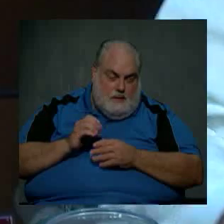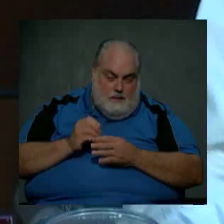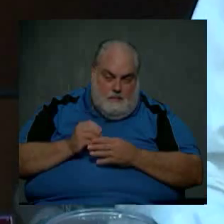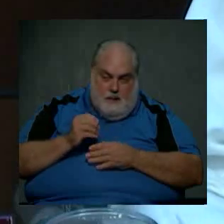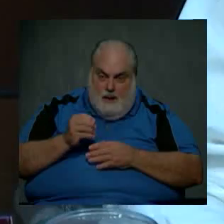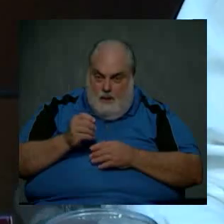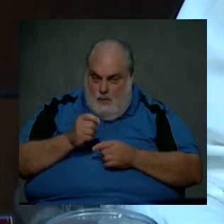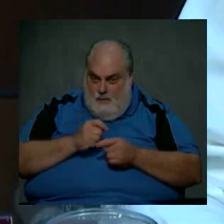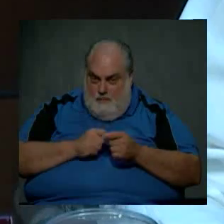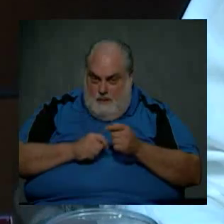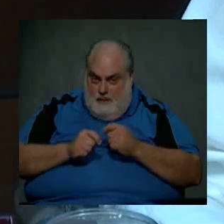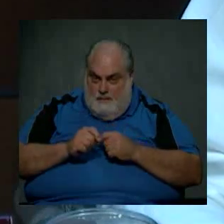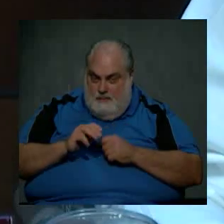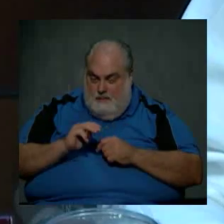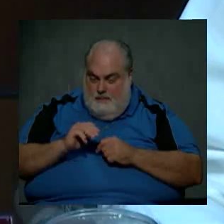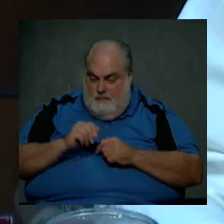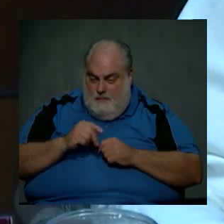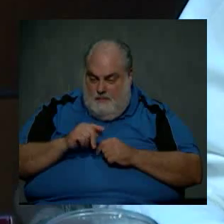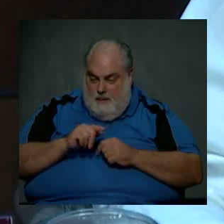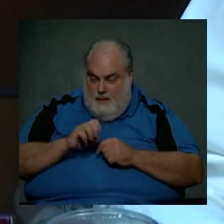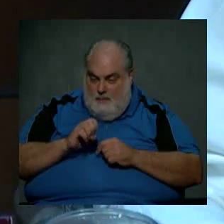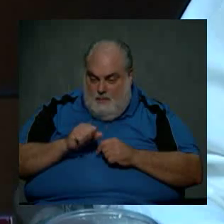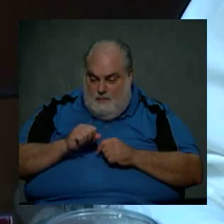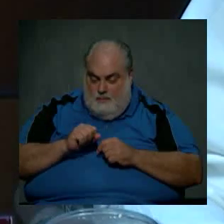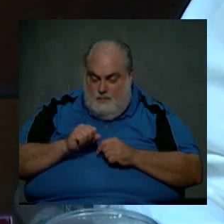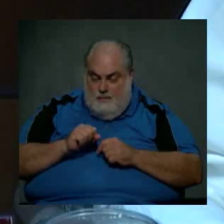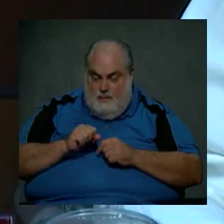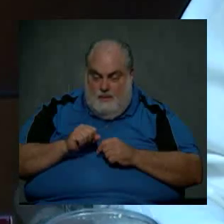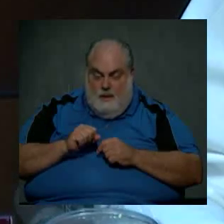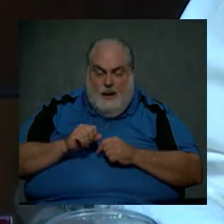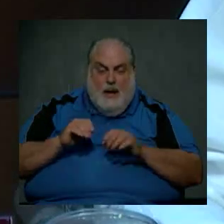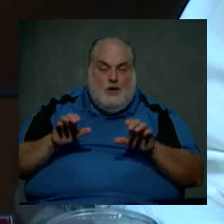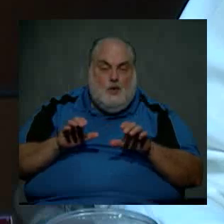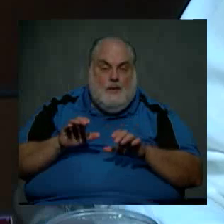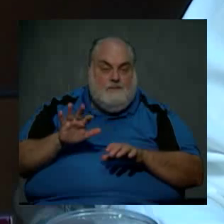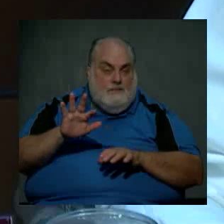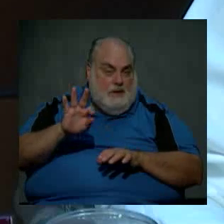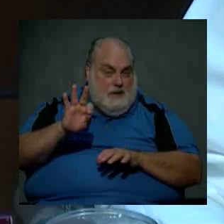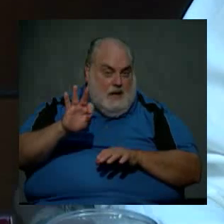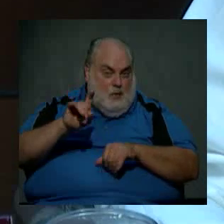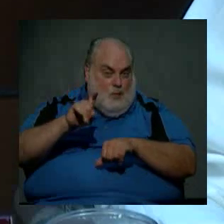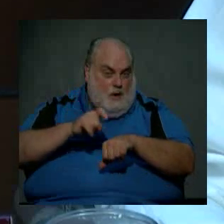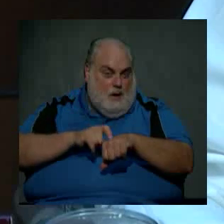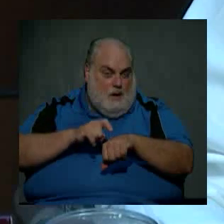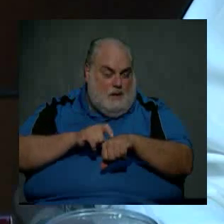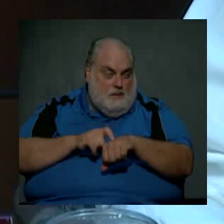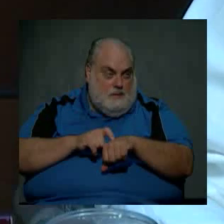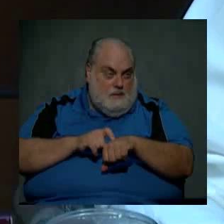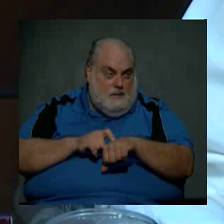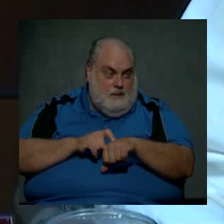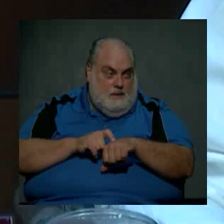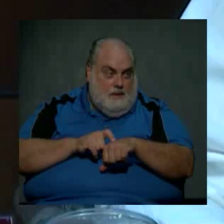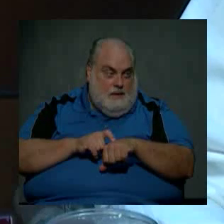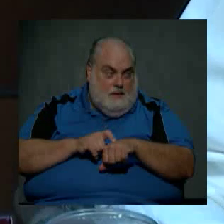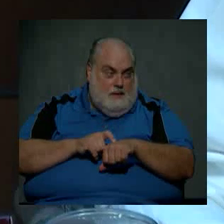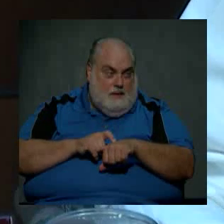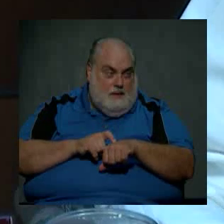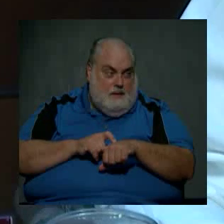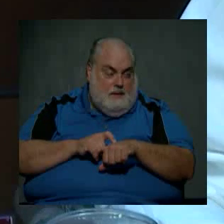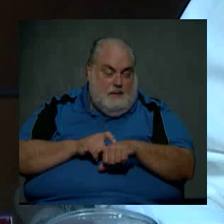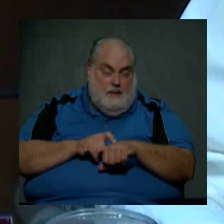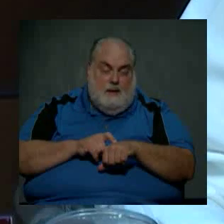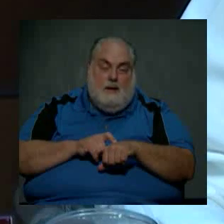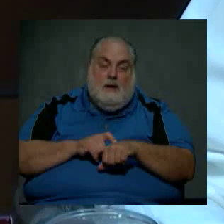out the maples over a period of time. I guess doing 59 at once, the optics, I think,